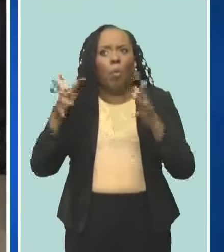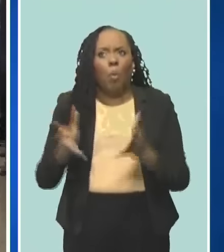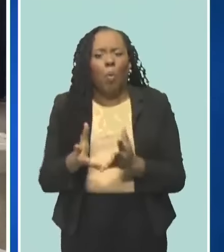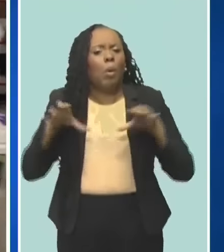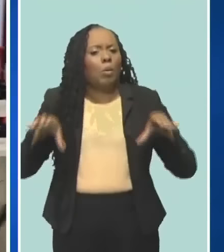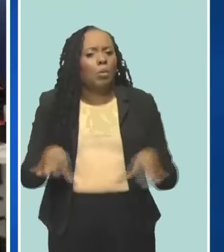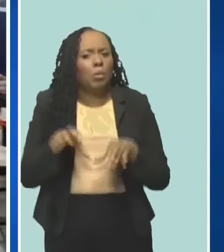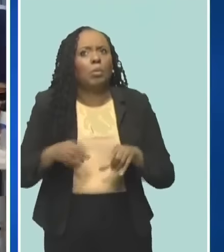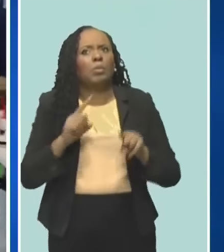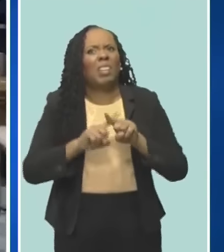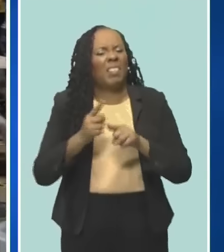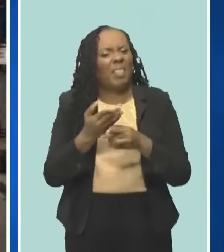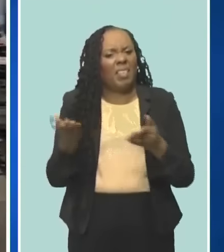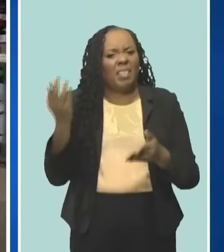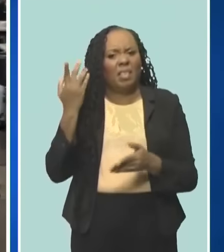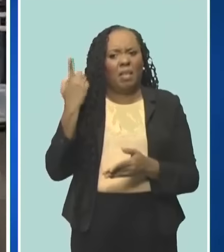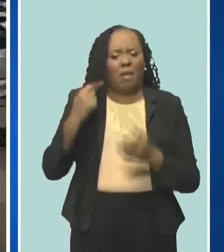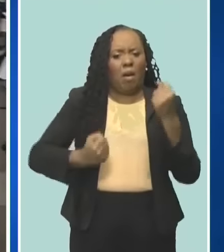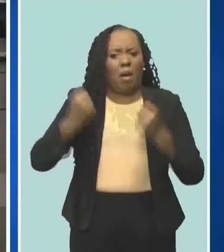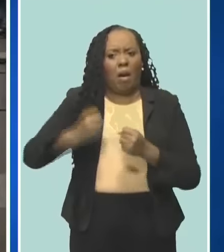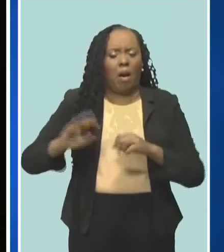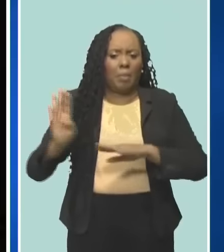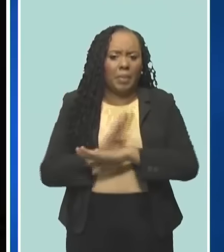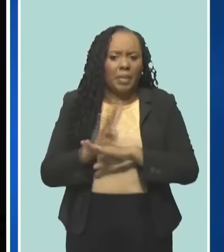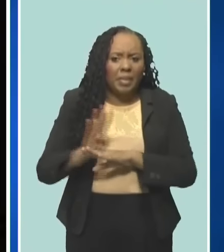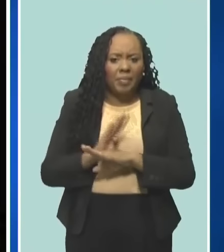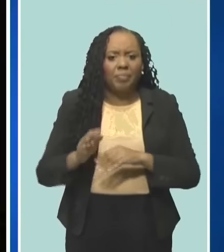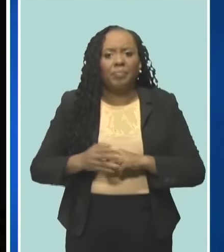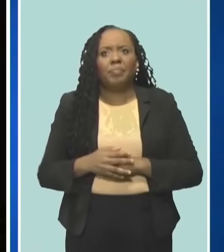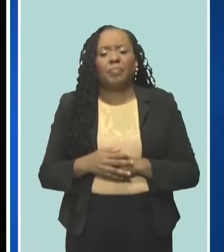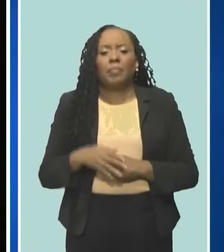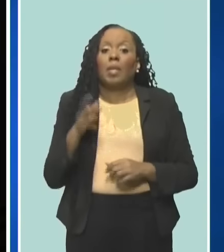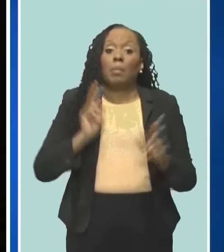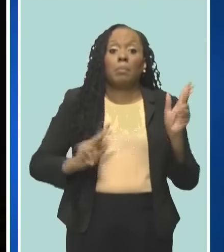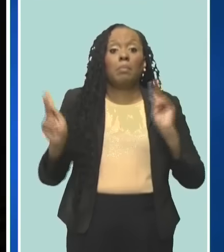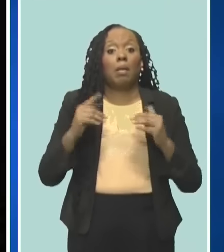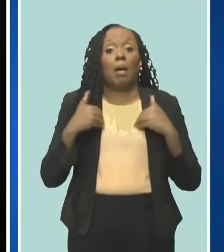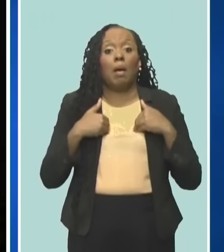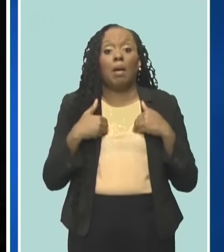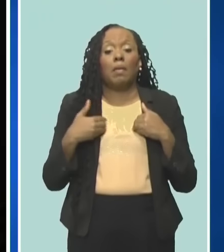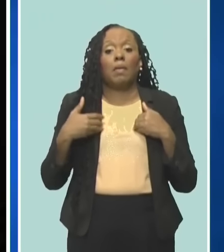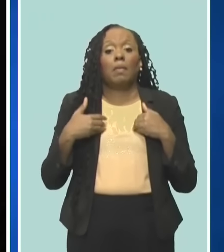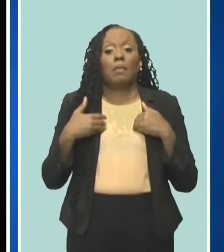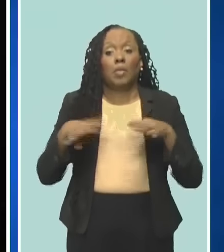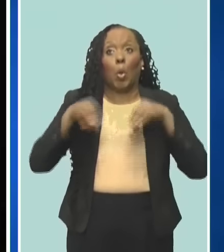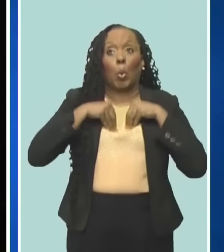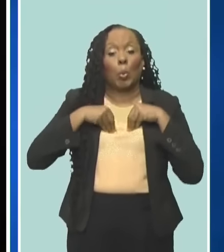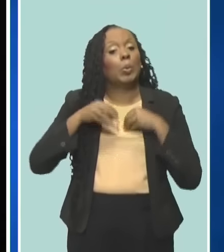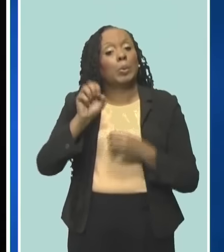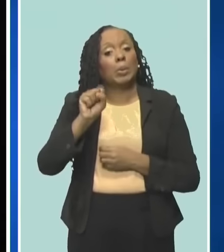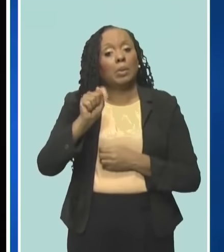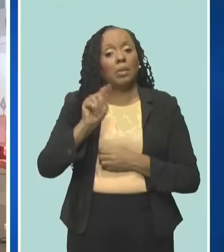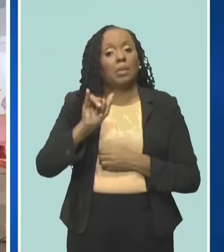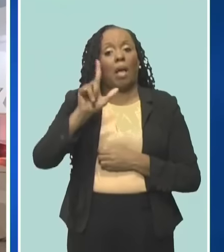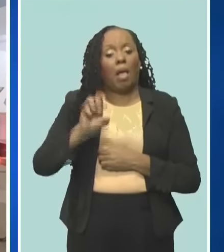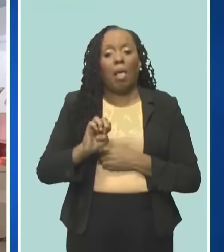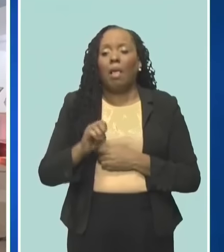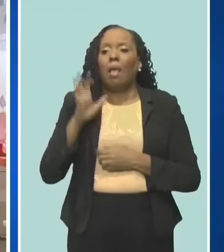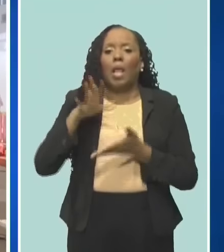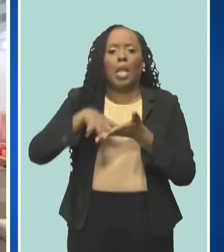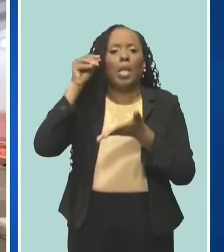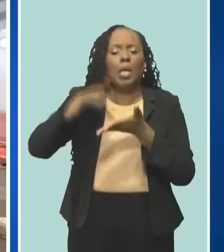in car business, you know. Car painting, everybody has their own style, and learning a bunch of them from all over the world basically was